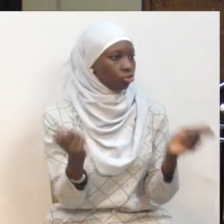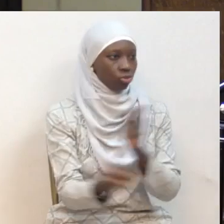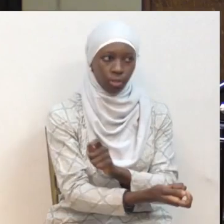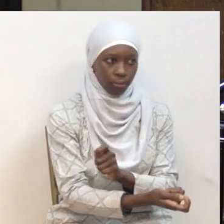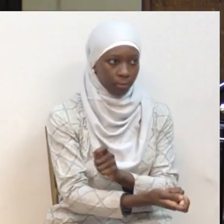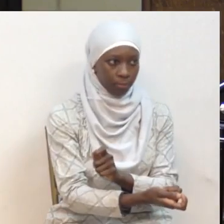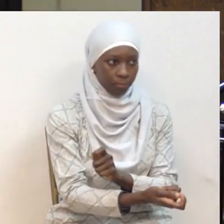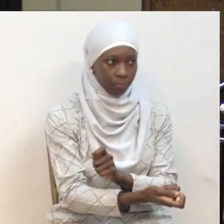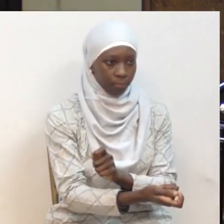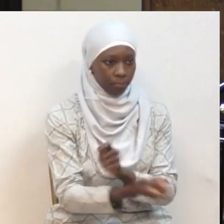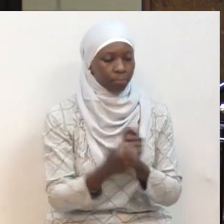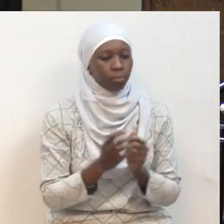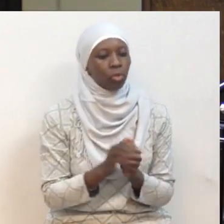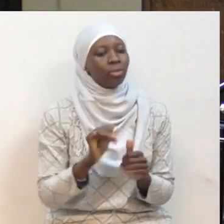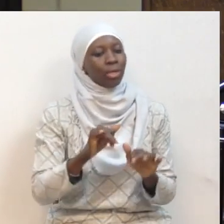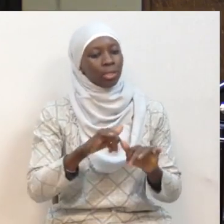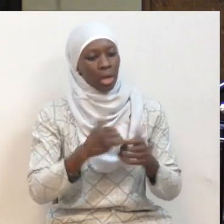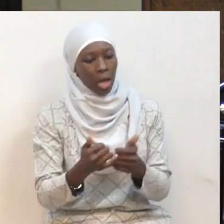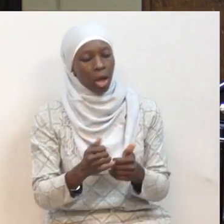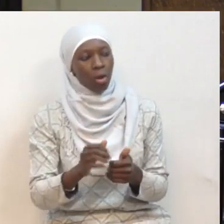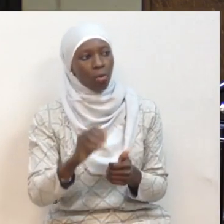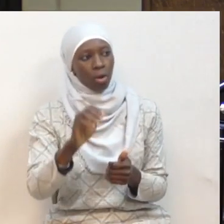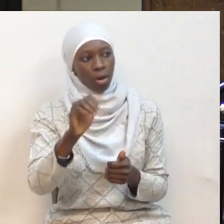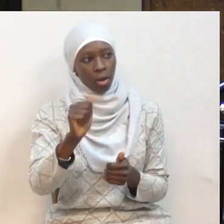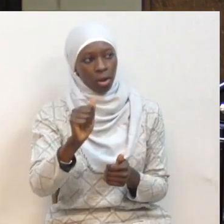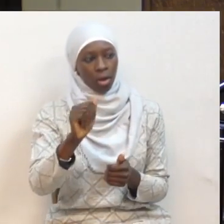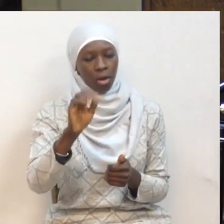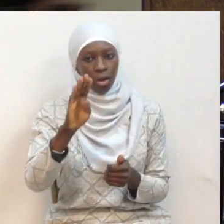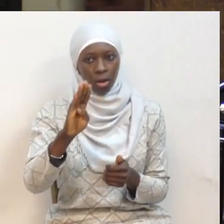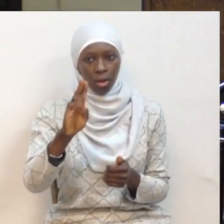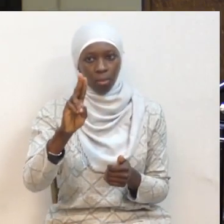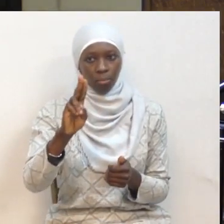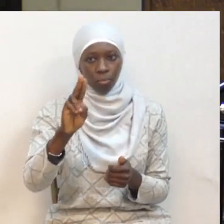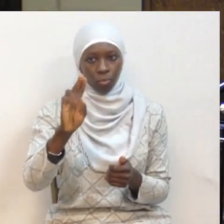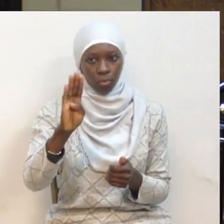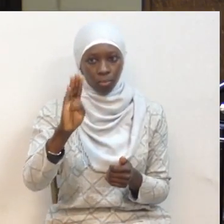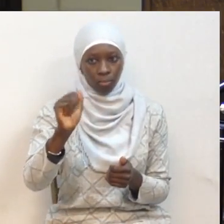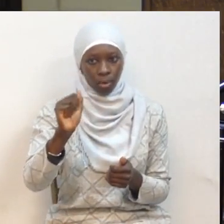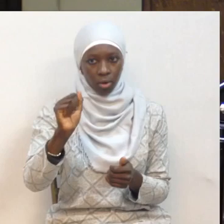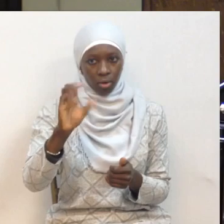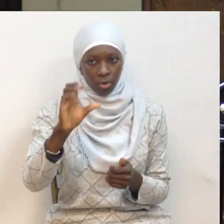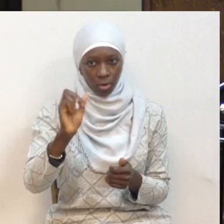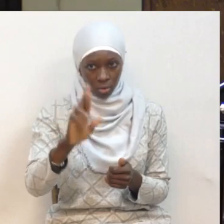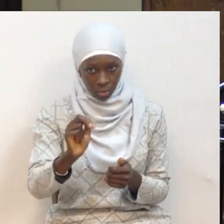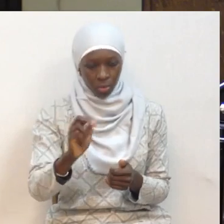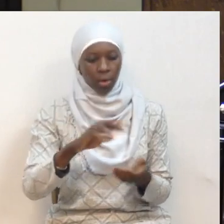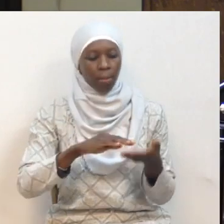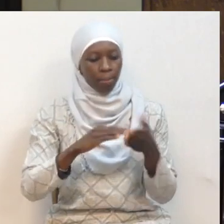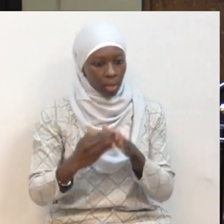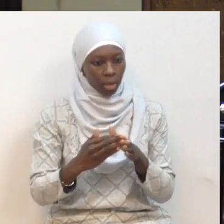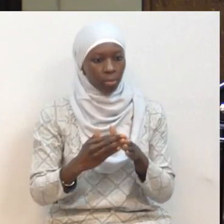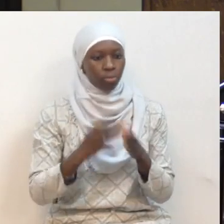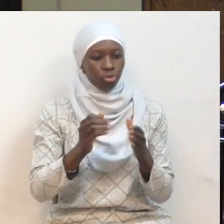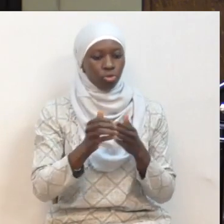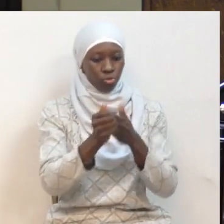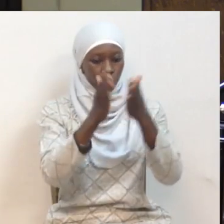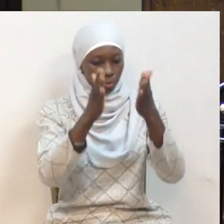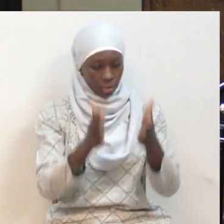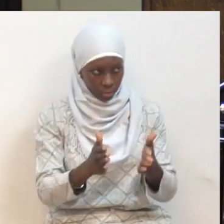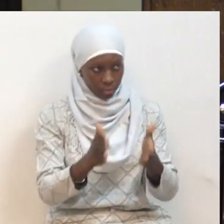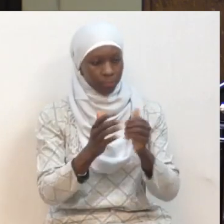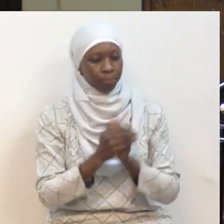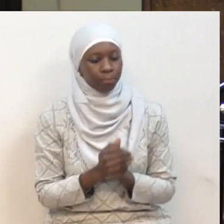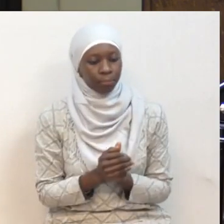Khalifa. So the Bay'ah is an essential part because it shows the